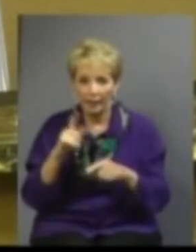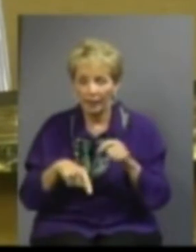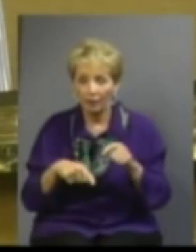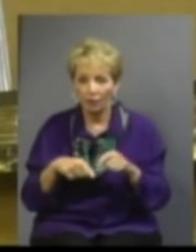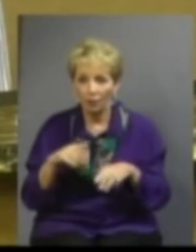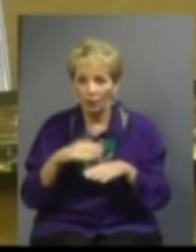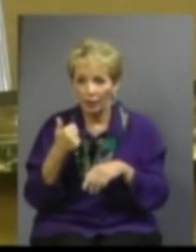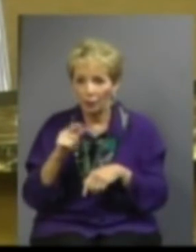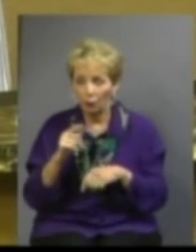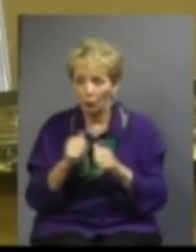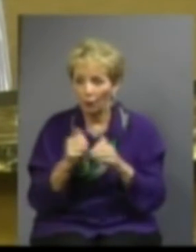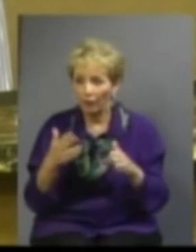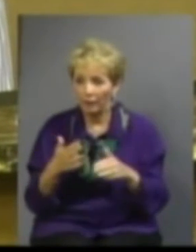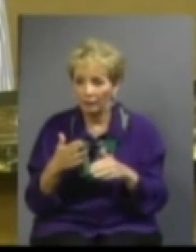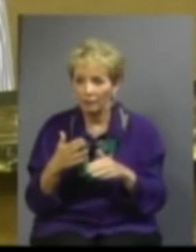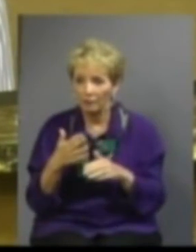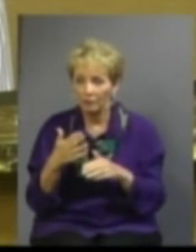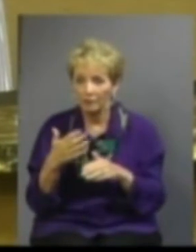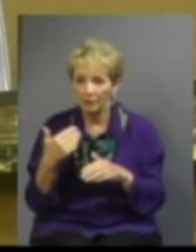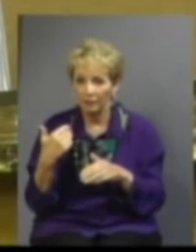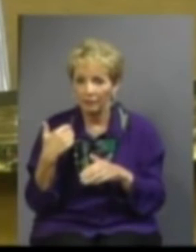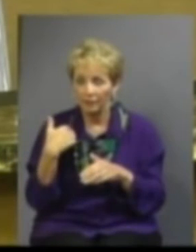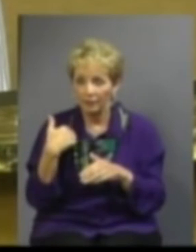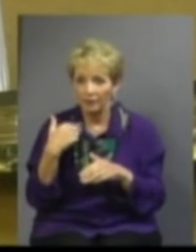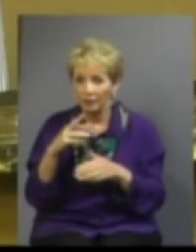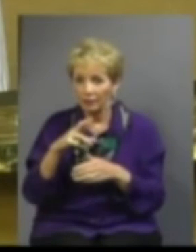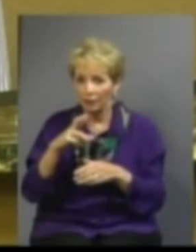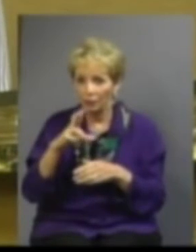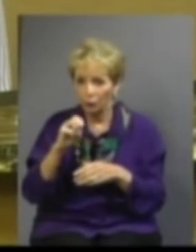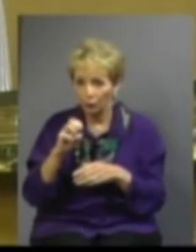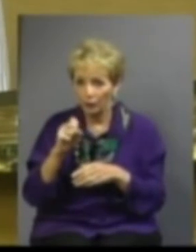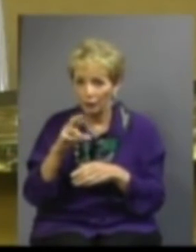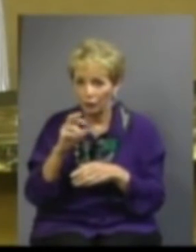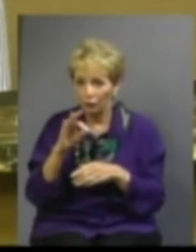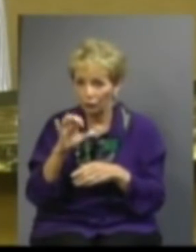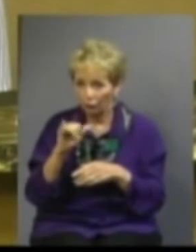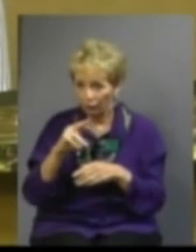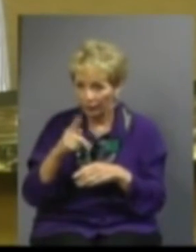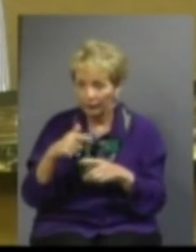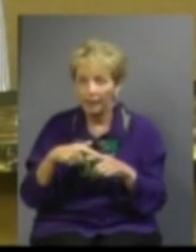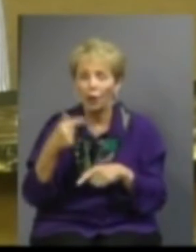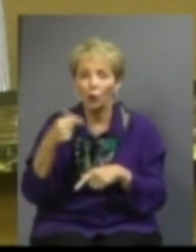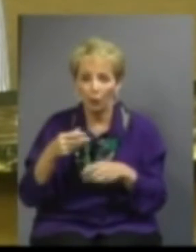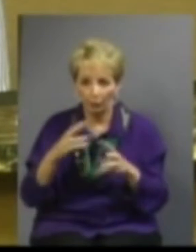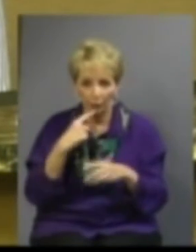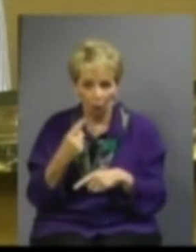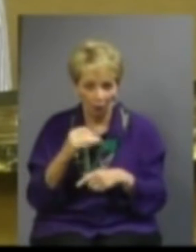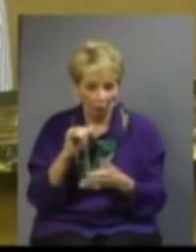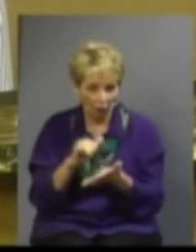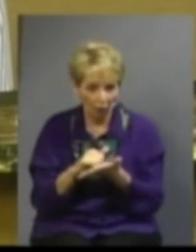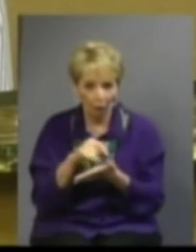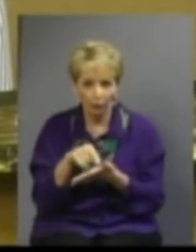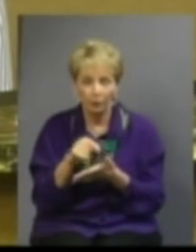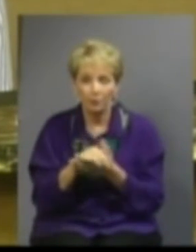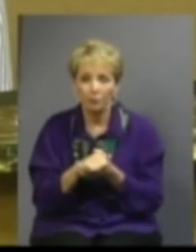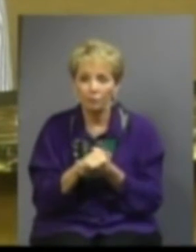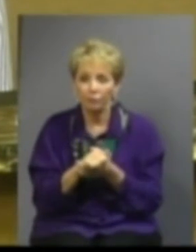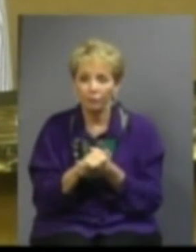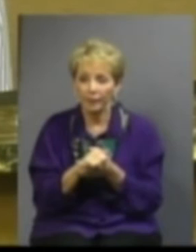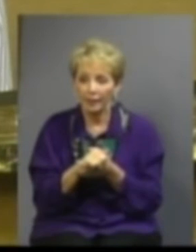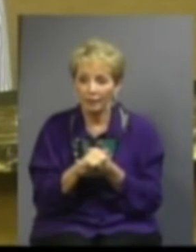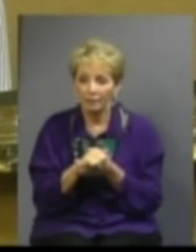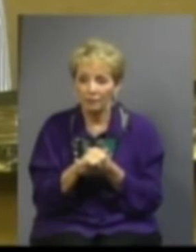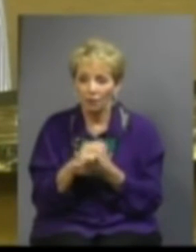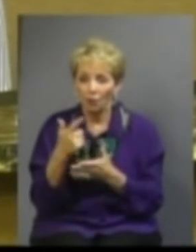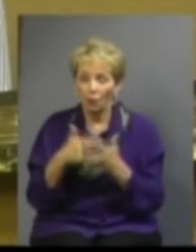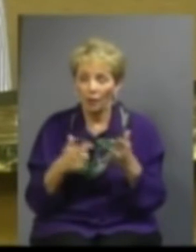go almost anywhere without hitting a resurfacing project of some kind, and the Greenway is actually one of those.